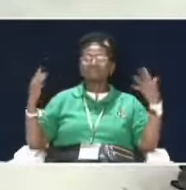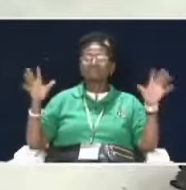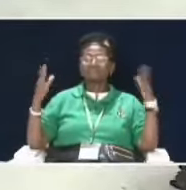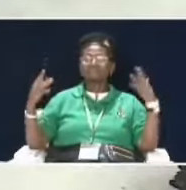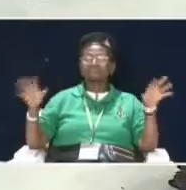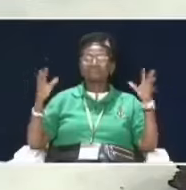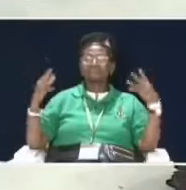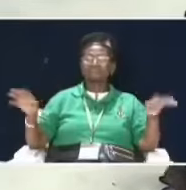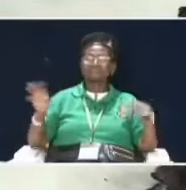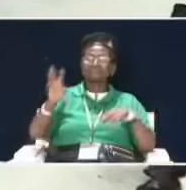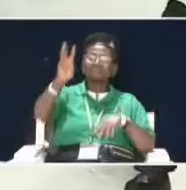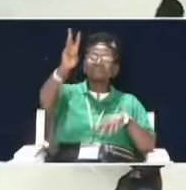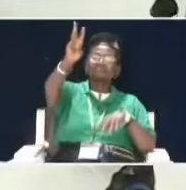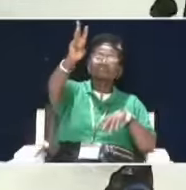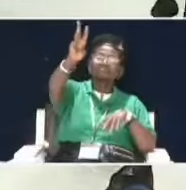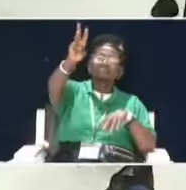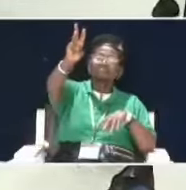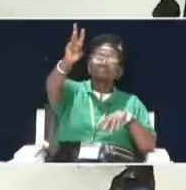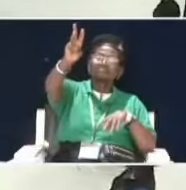Four. Five. Six.